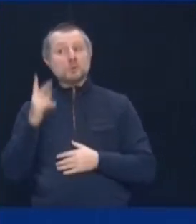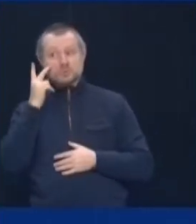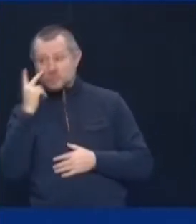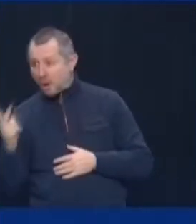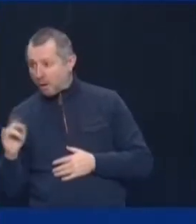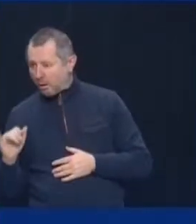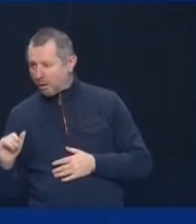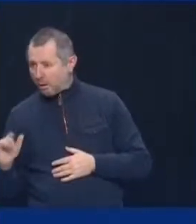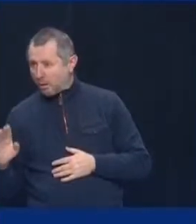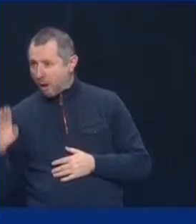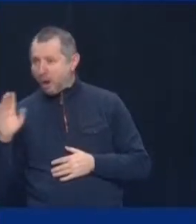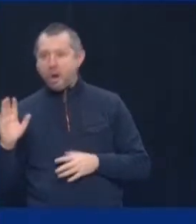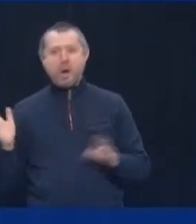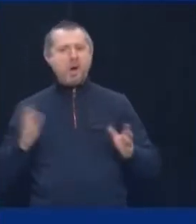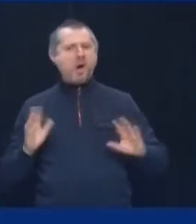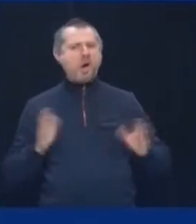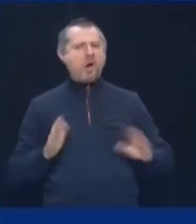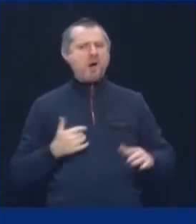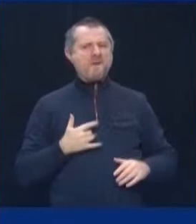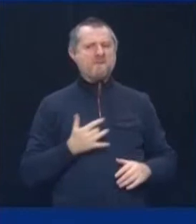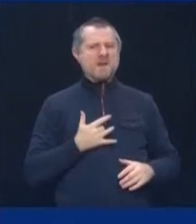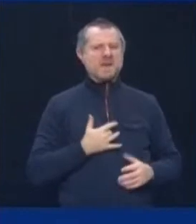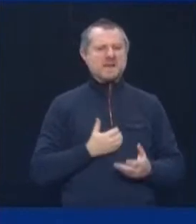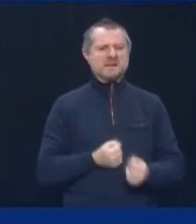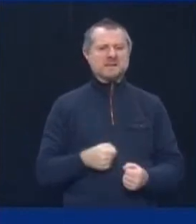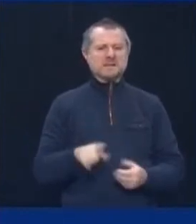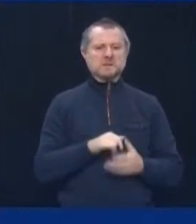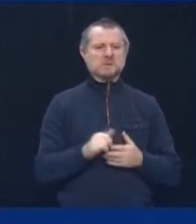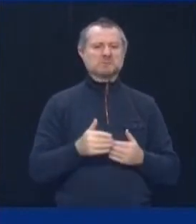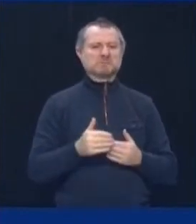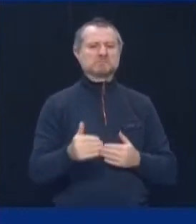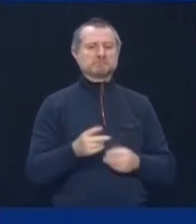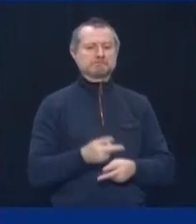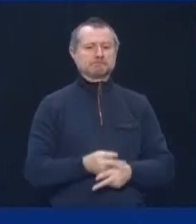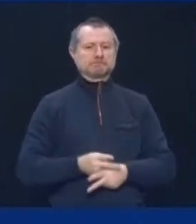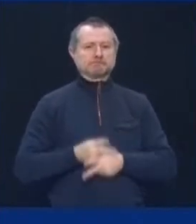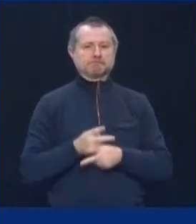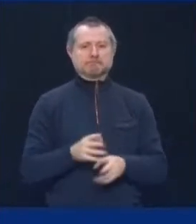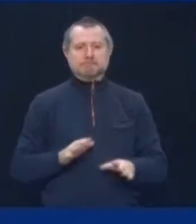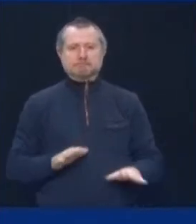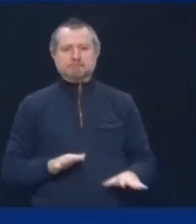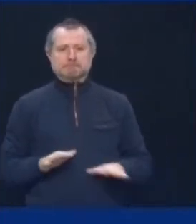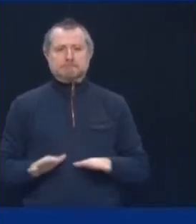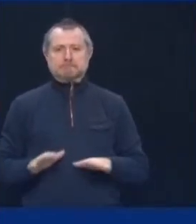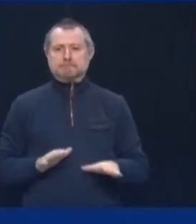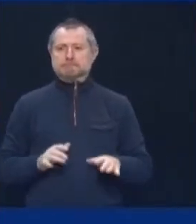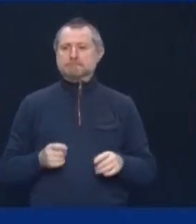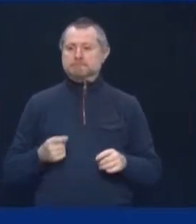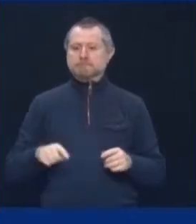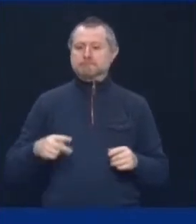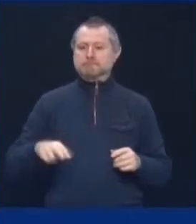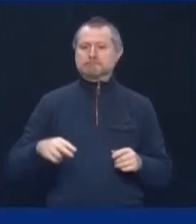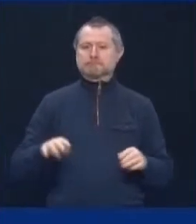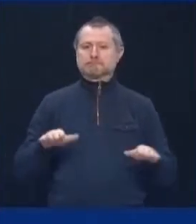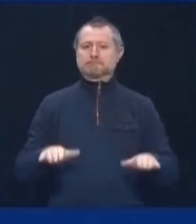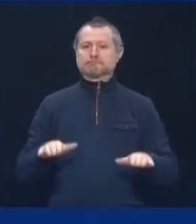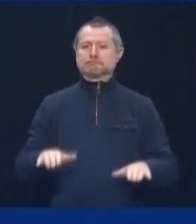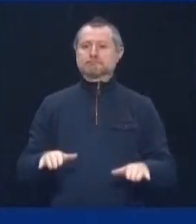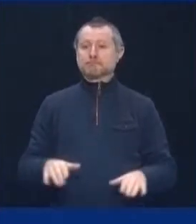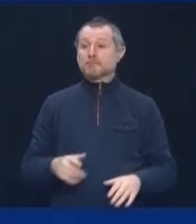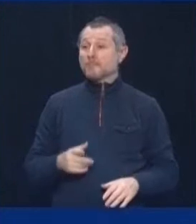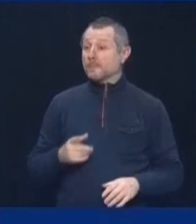And I think they're going to be more careful through this next holiday season. and called me